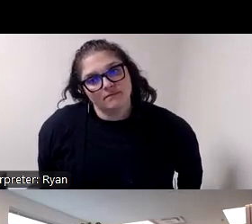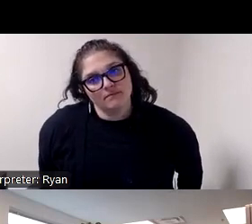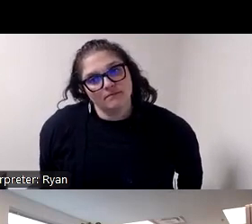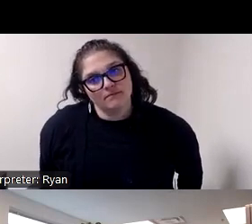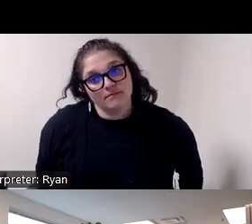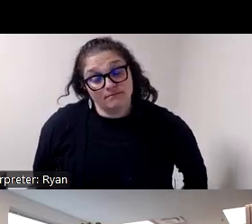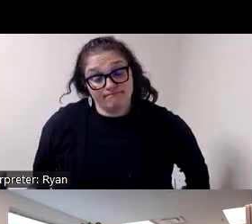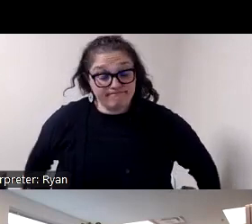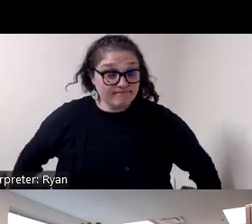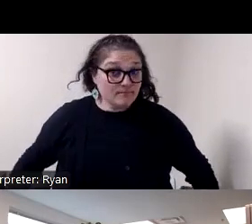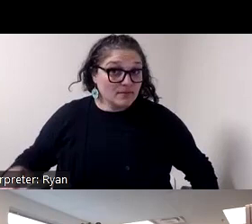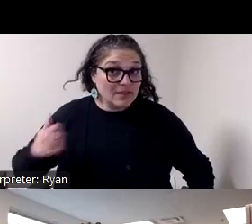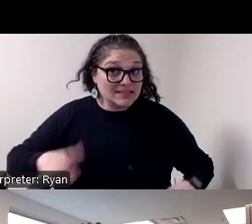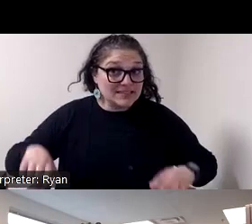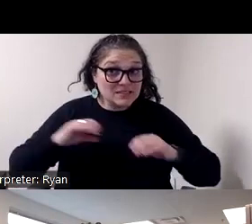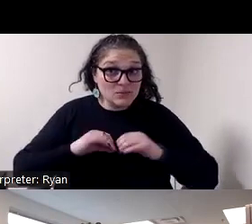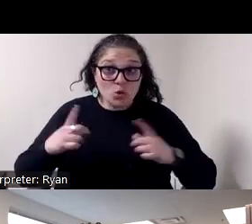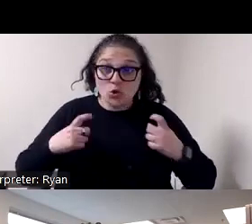Any more questions?